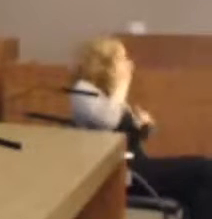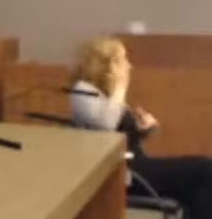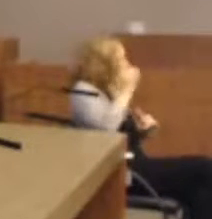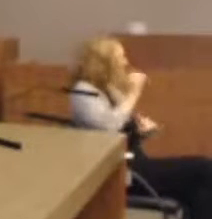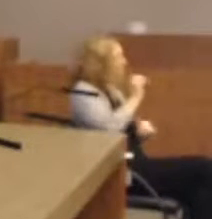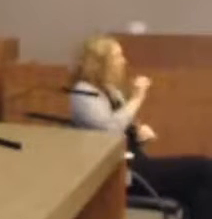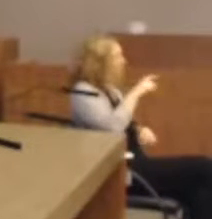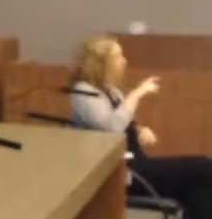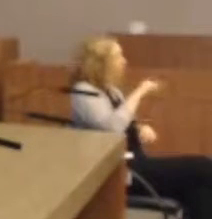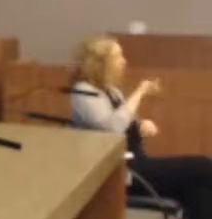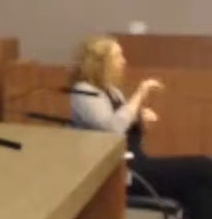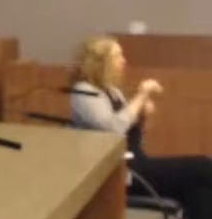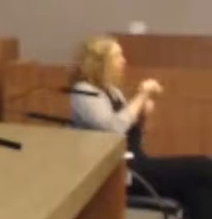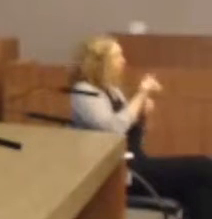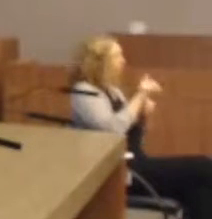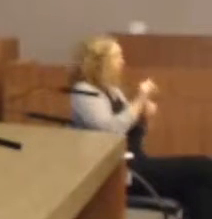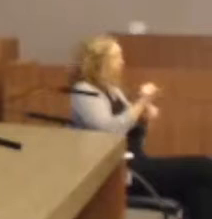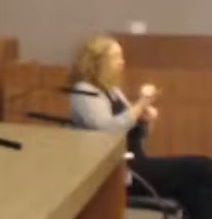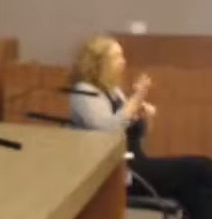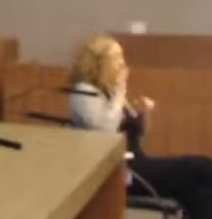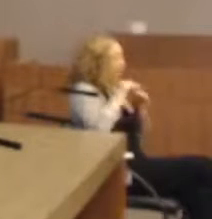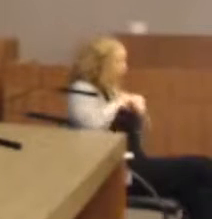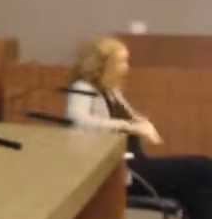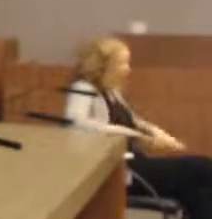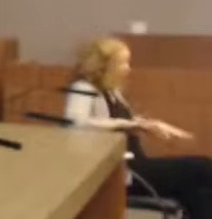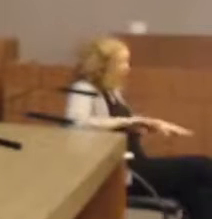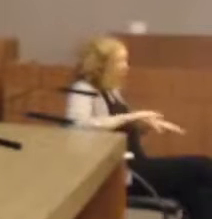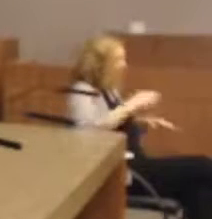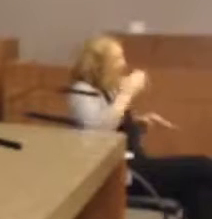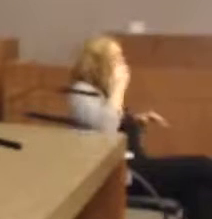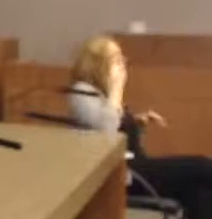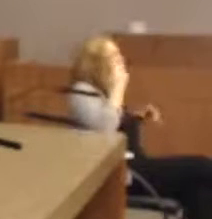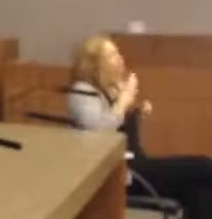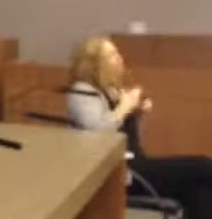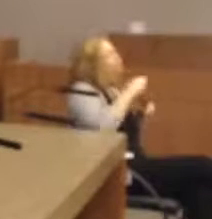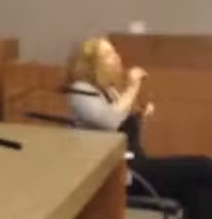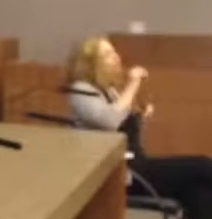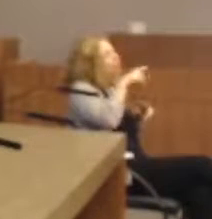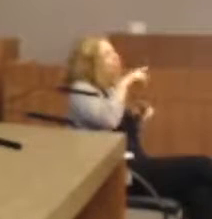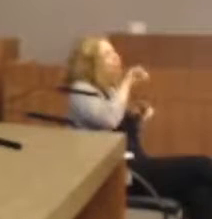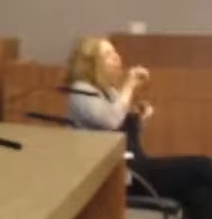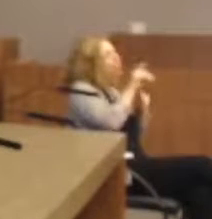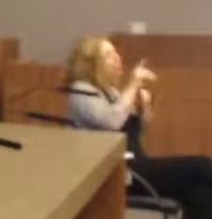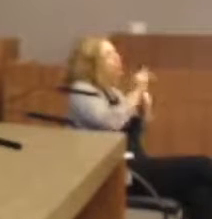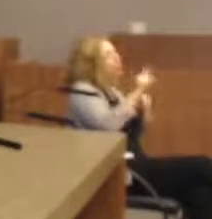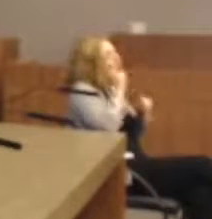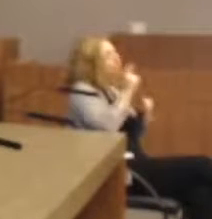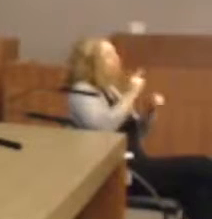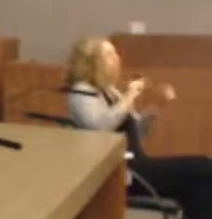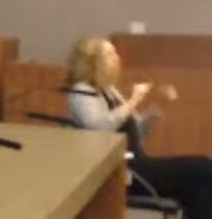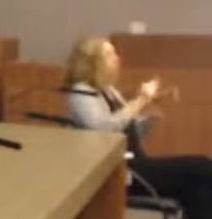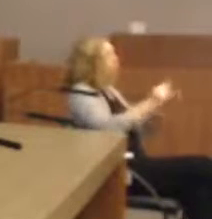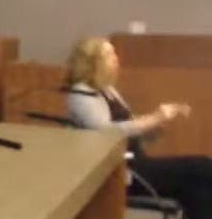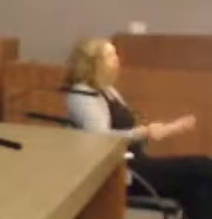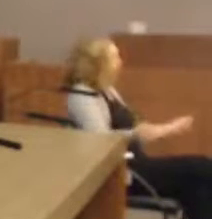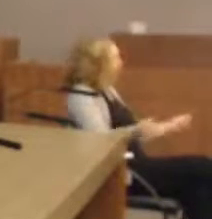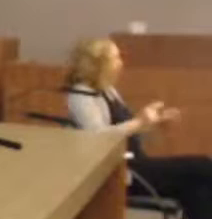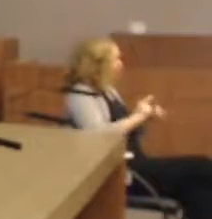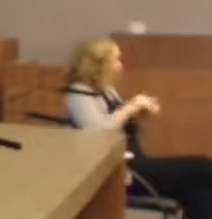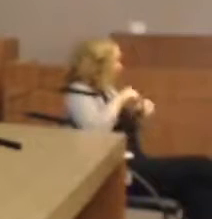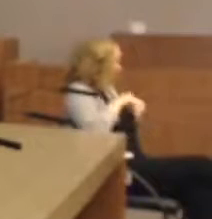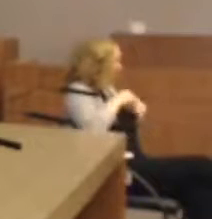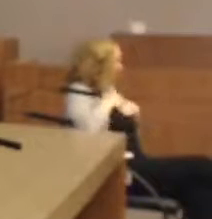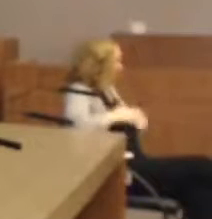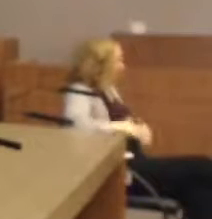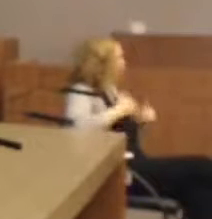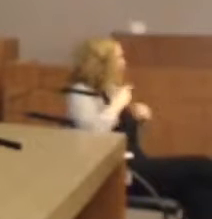Opioids are going to get released. So we know we use opioids for pain relief, but we have natural opioids in our system.